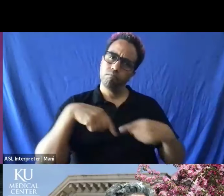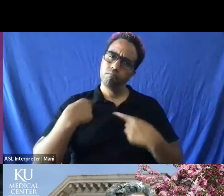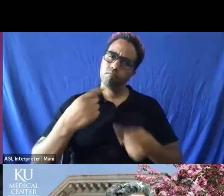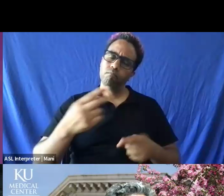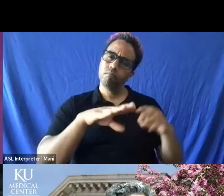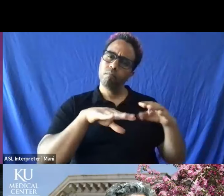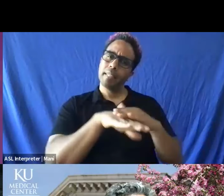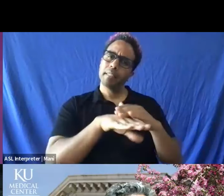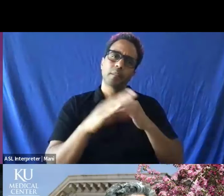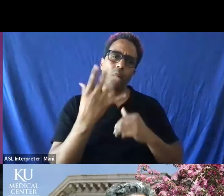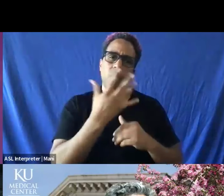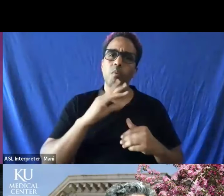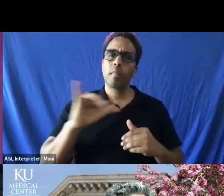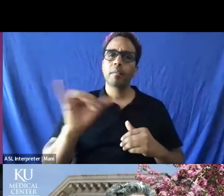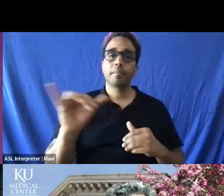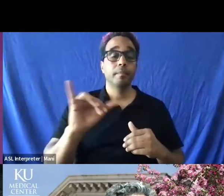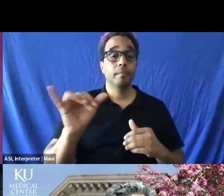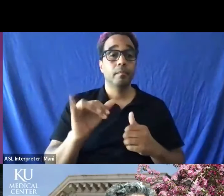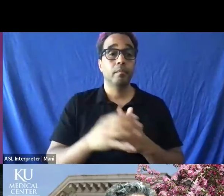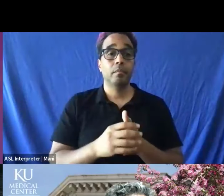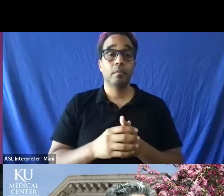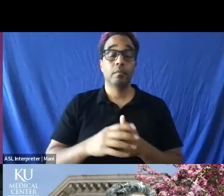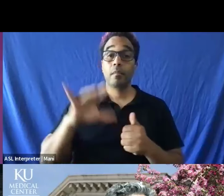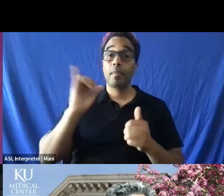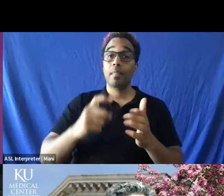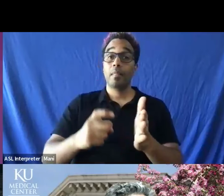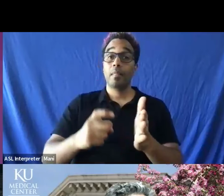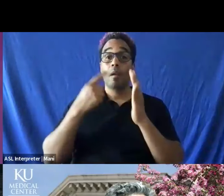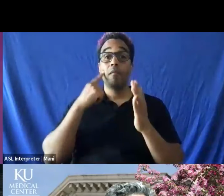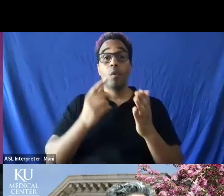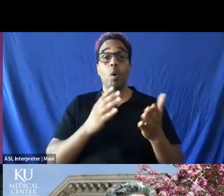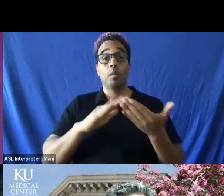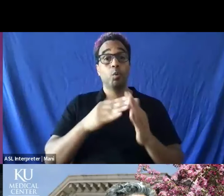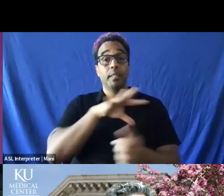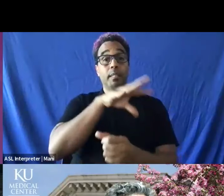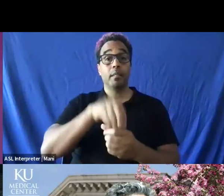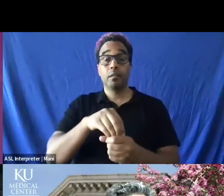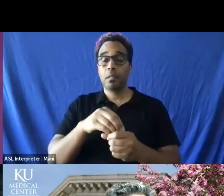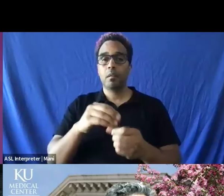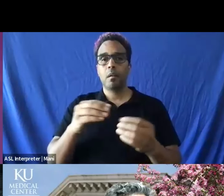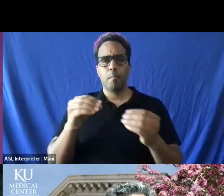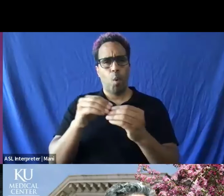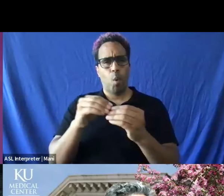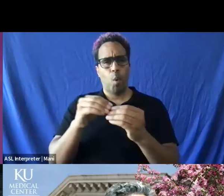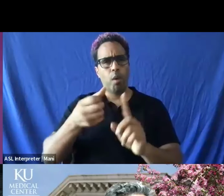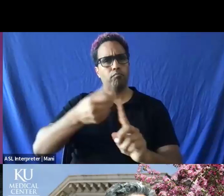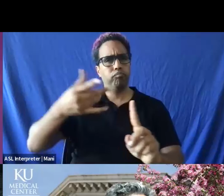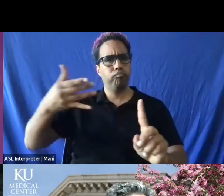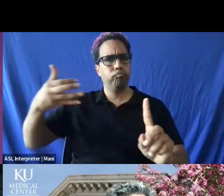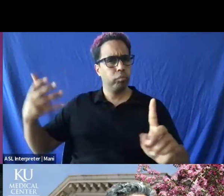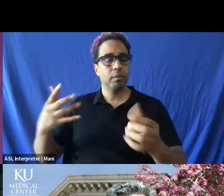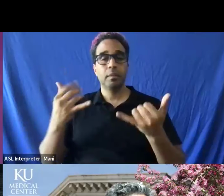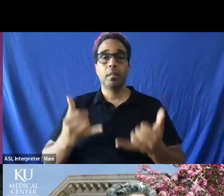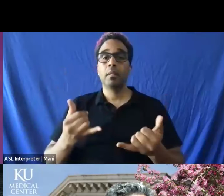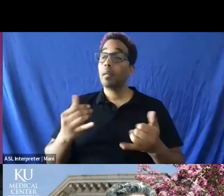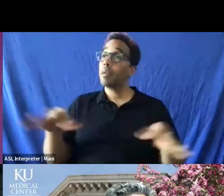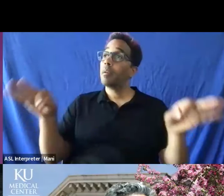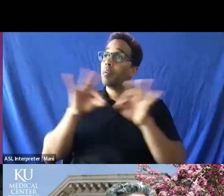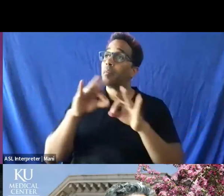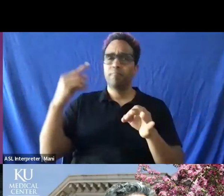the mandates for community engagement grow, I think one of the things that we are really looking at is how do we build these